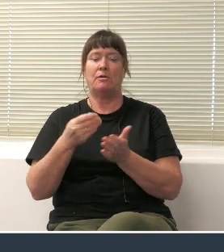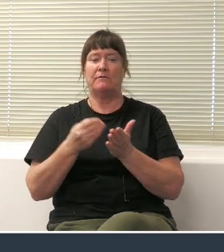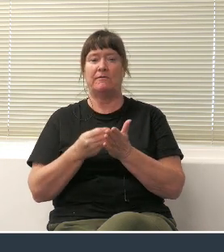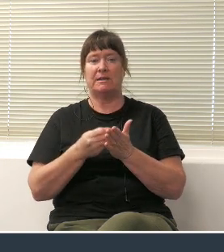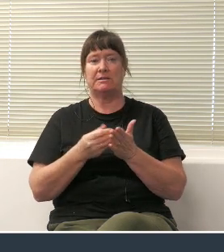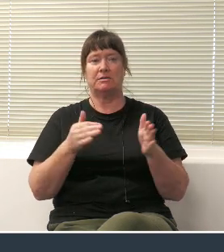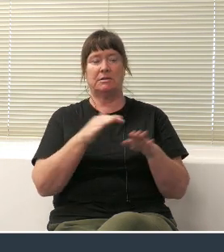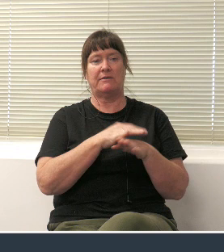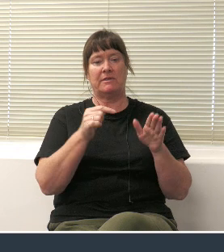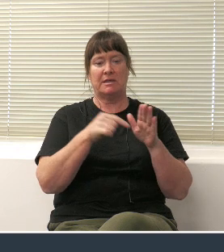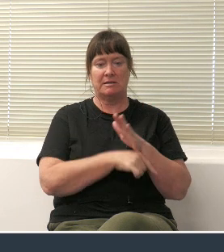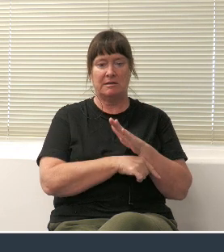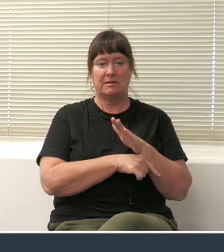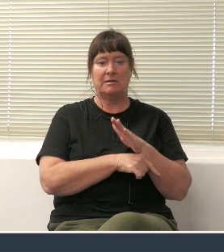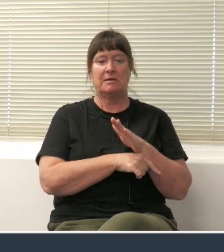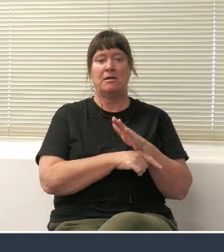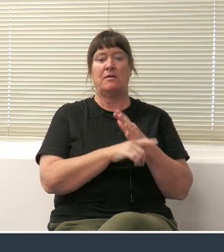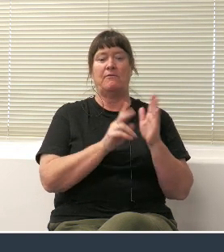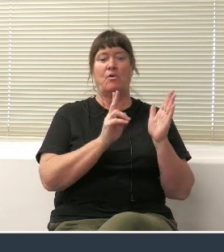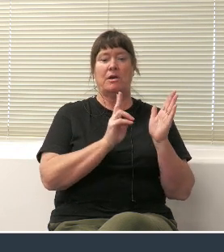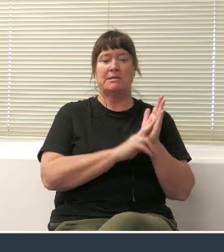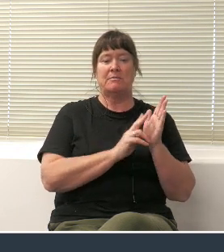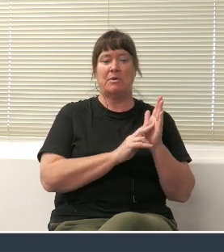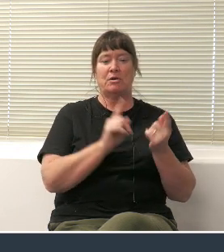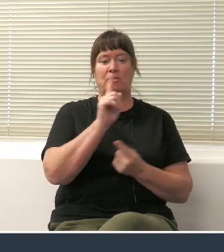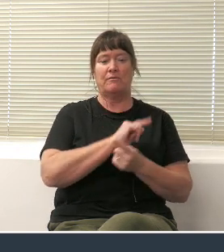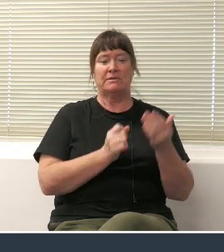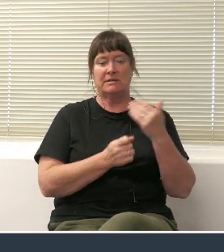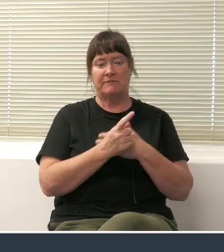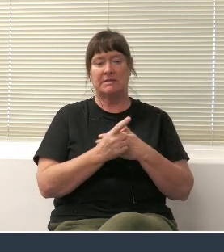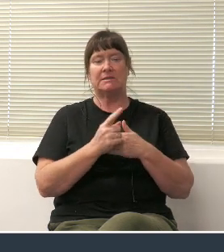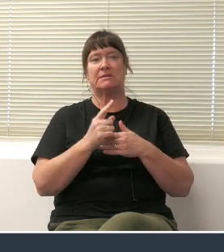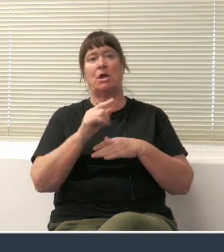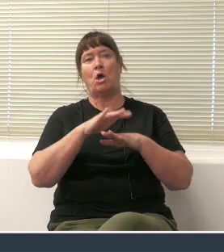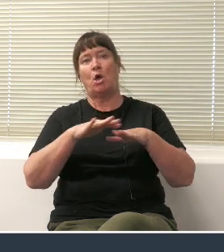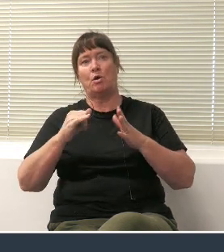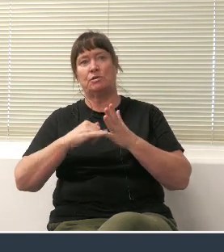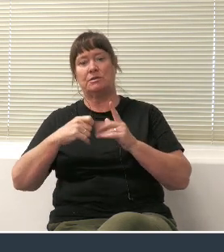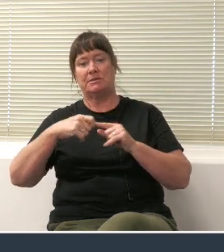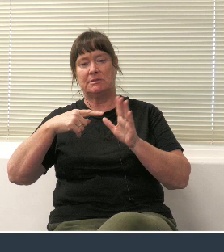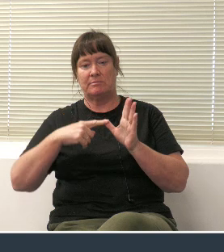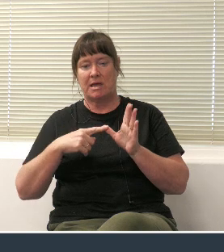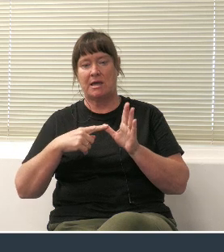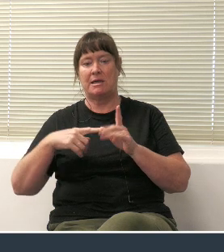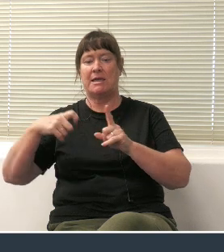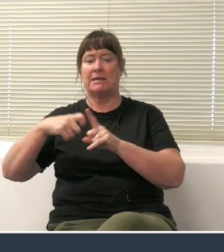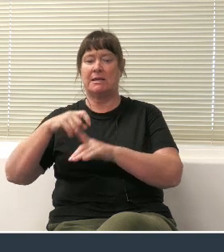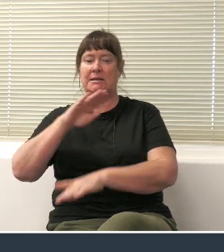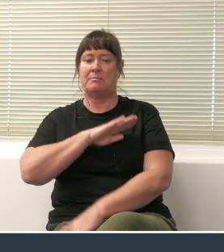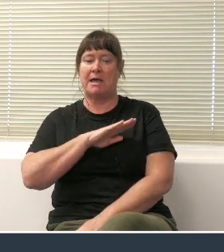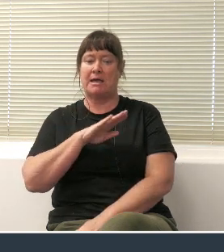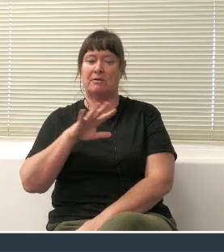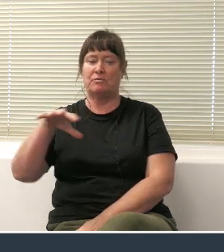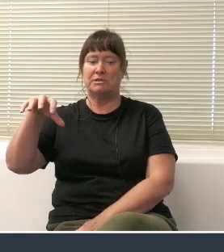deficits of the Napier Conferences and Events, Ocean Spa and Kennedy Park Resort for a maximum term of 3 years while they move towards being